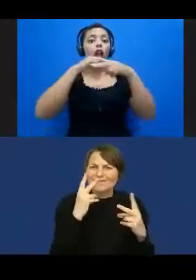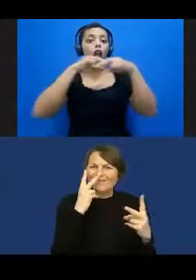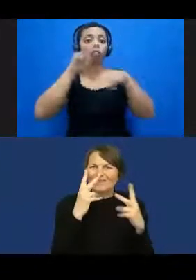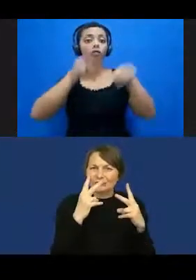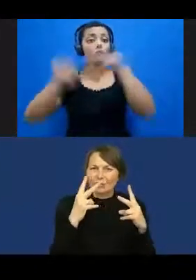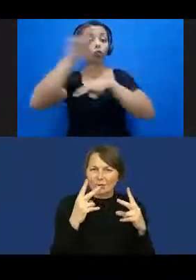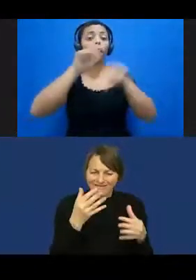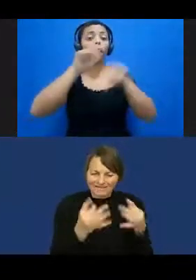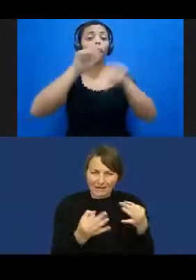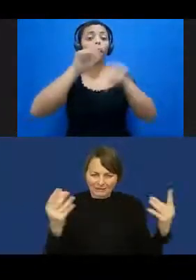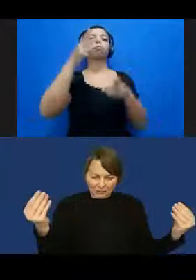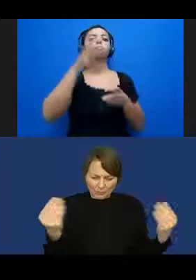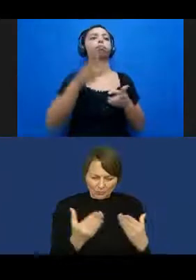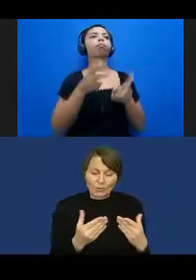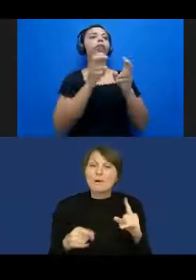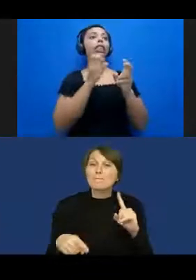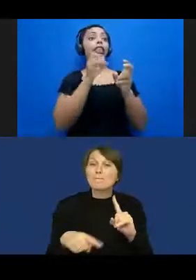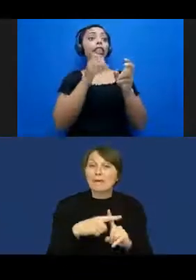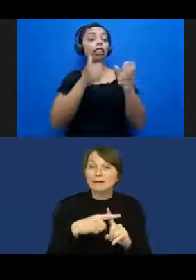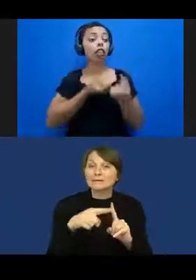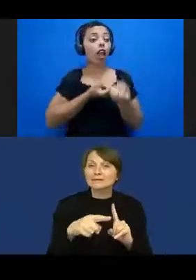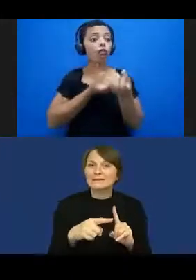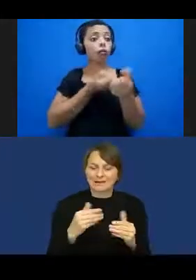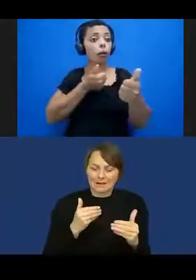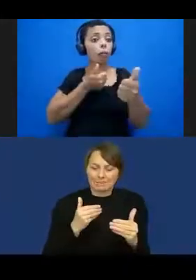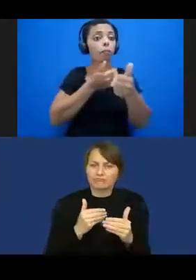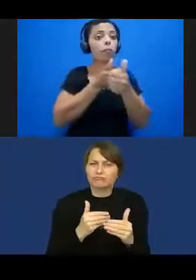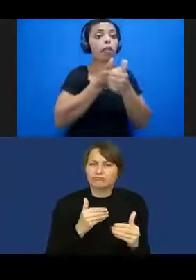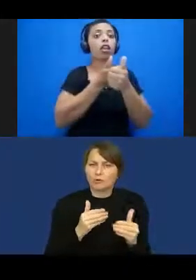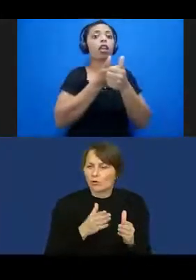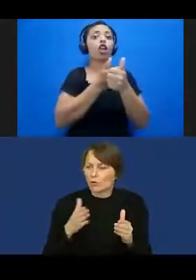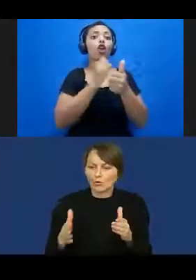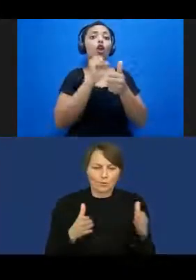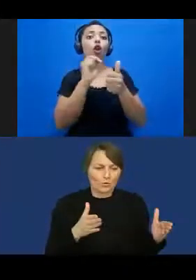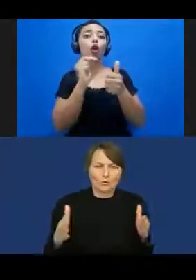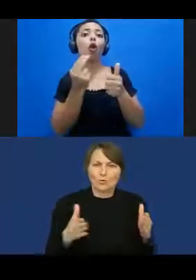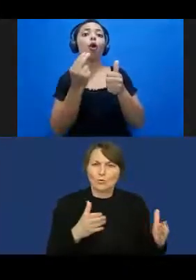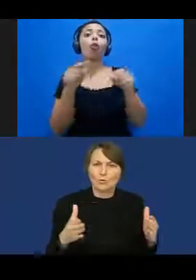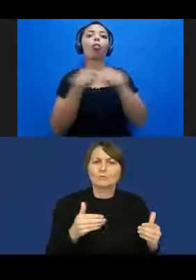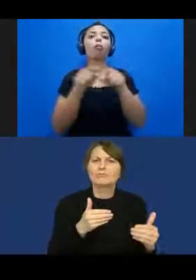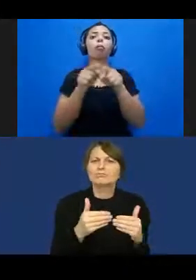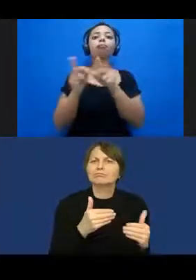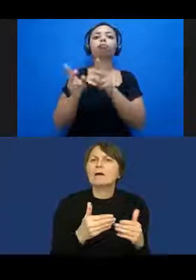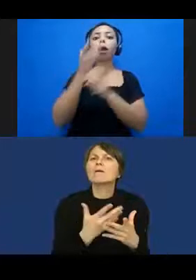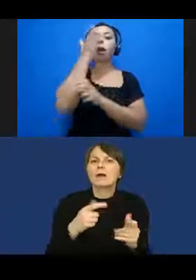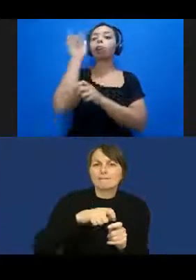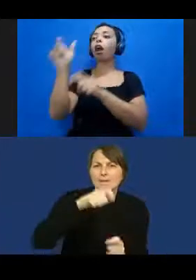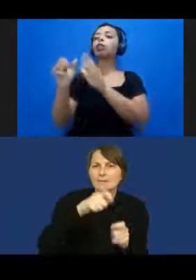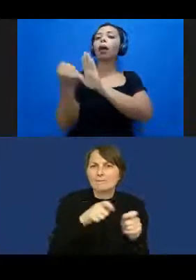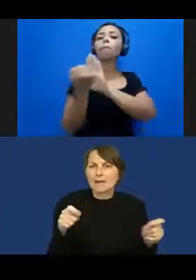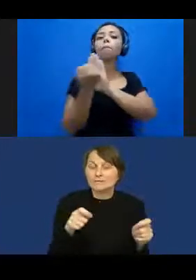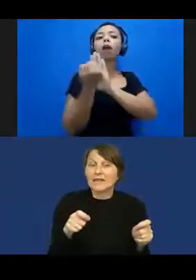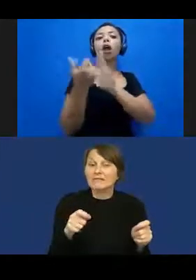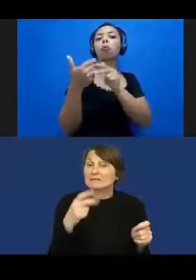and proximity information from the iBeacons to identify how close a target is if it is not in